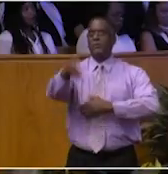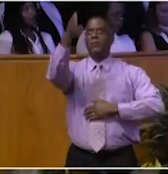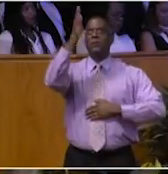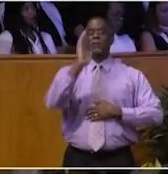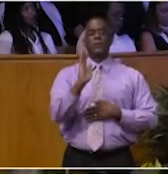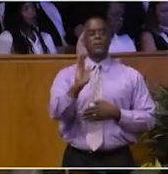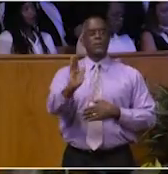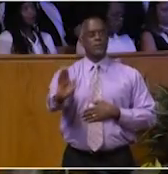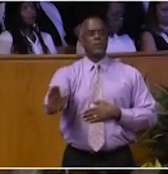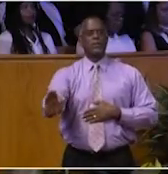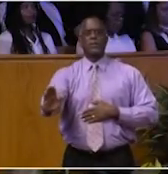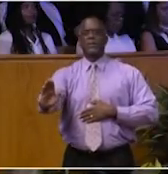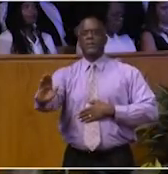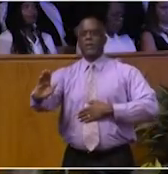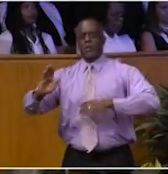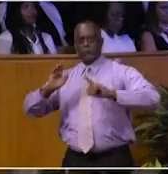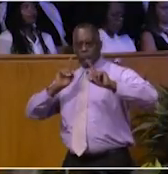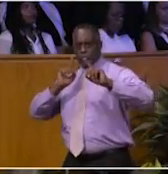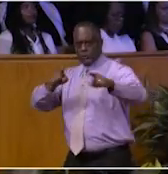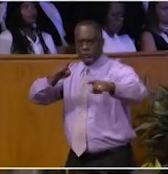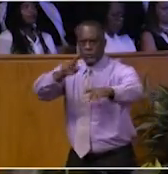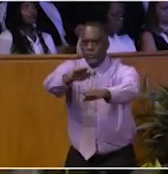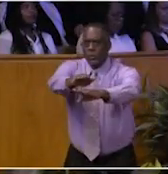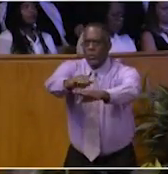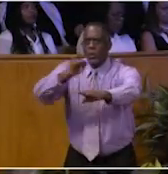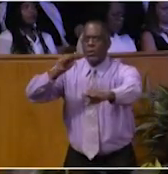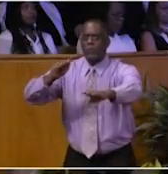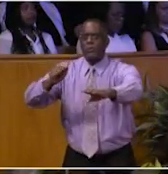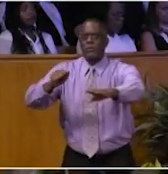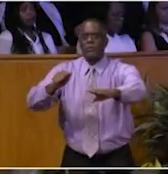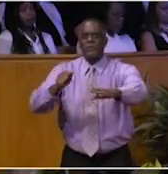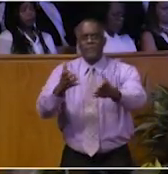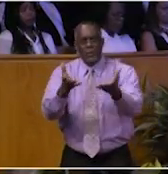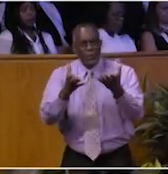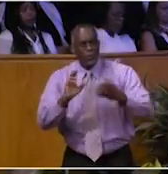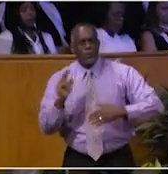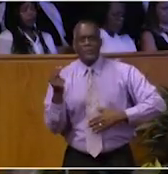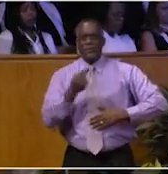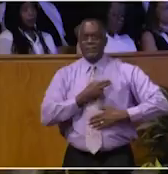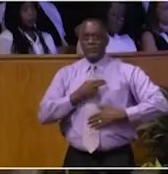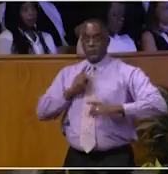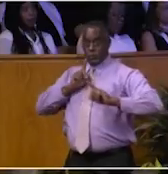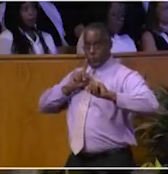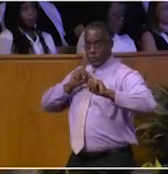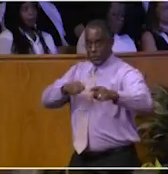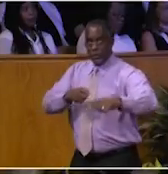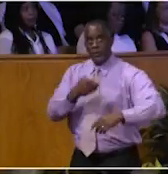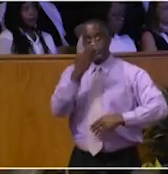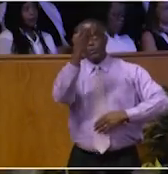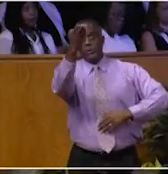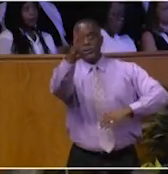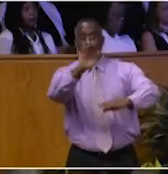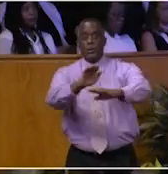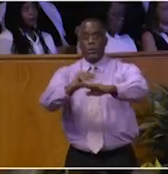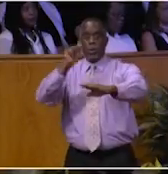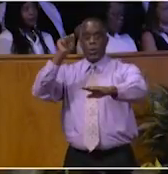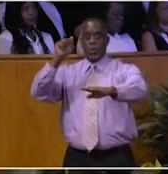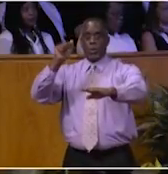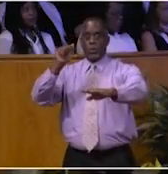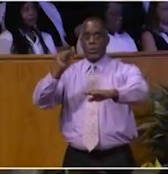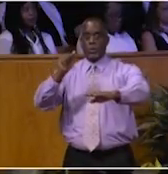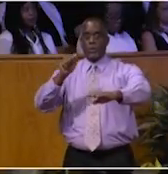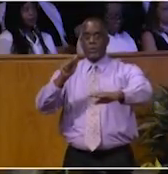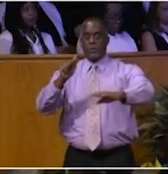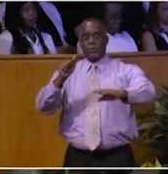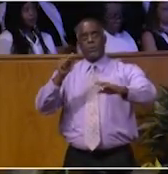God has issued a call. And he's asking for us to answer that call, to hear